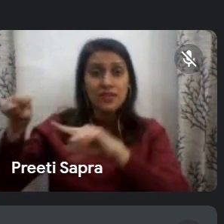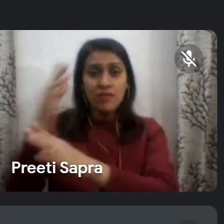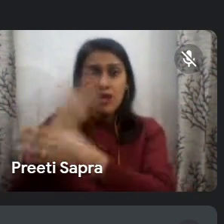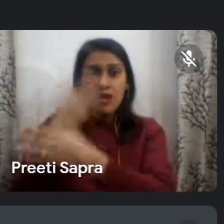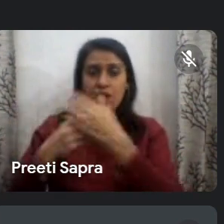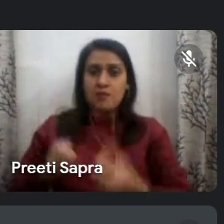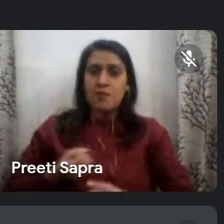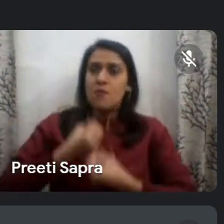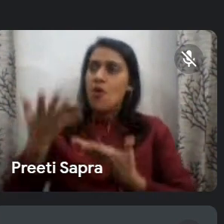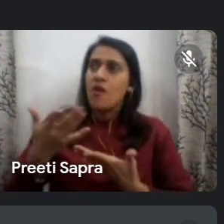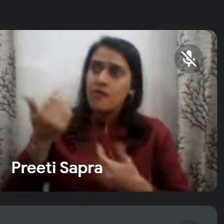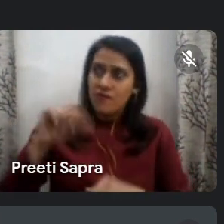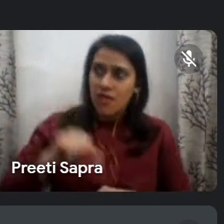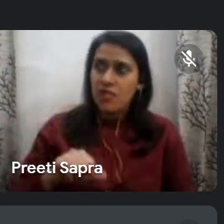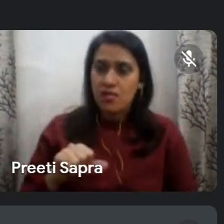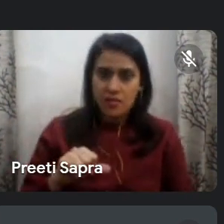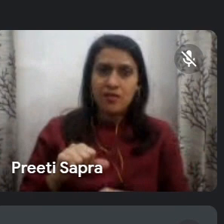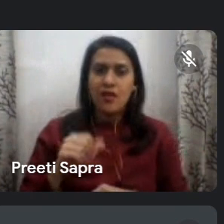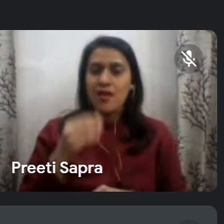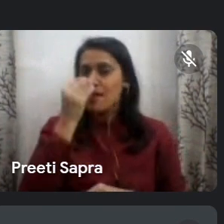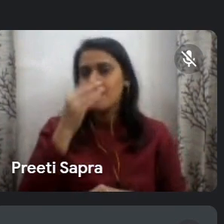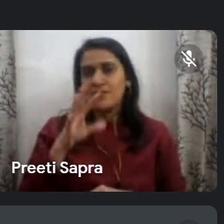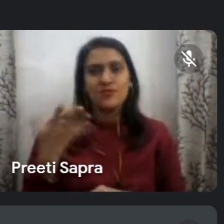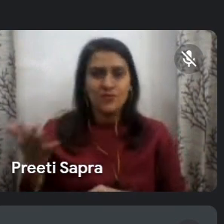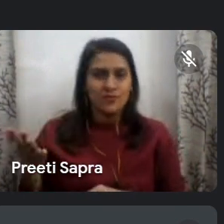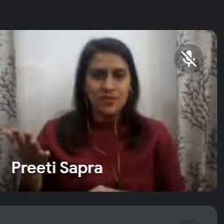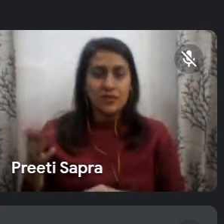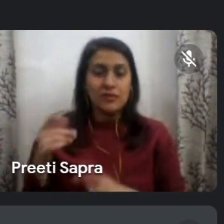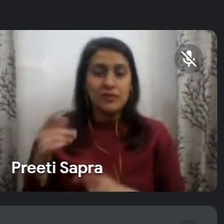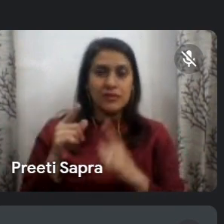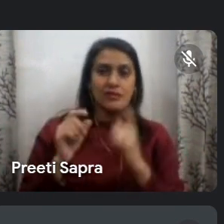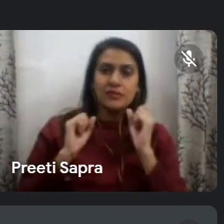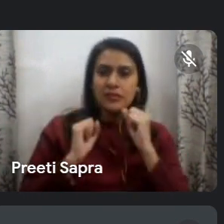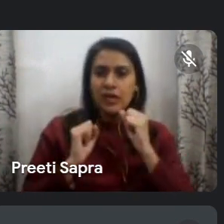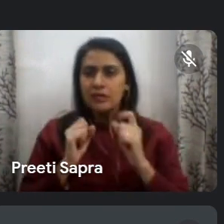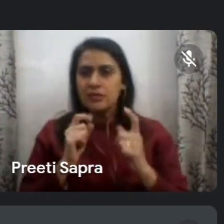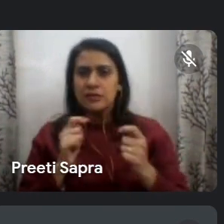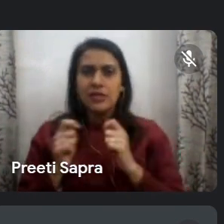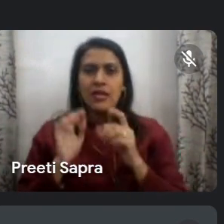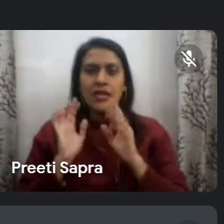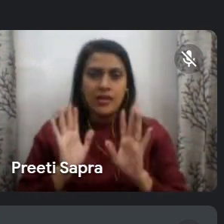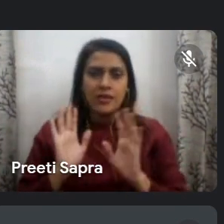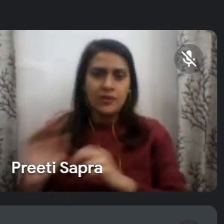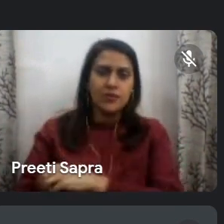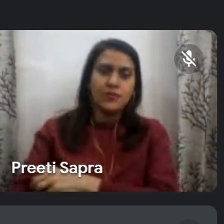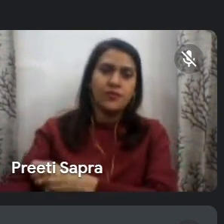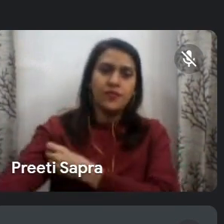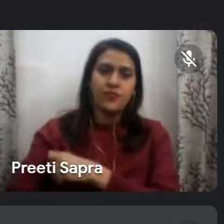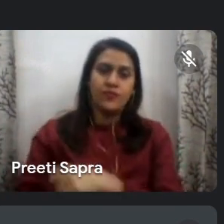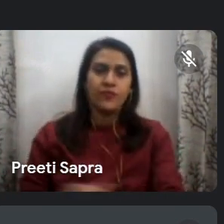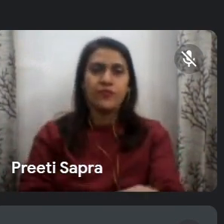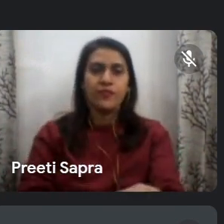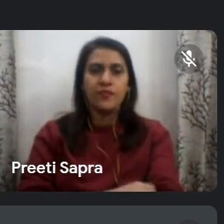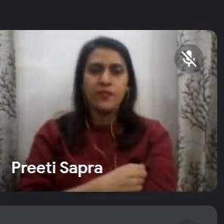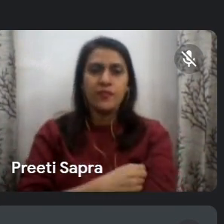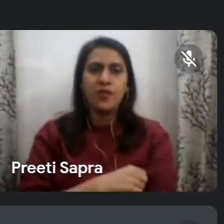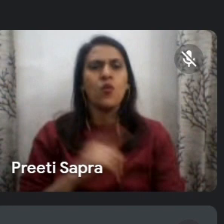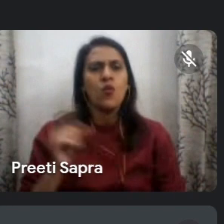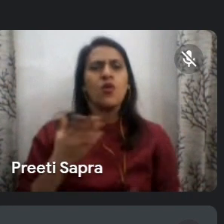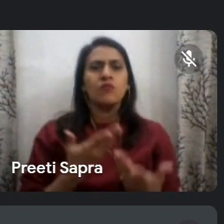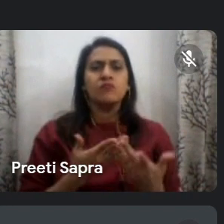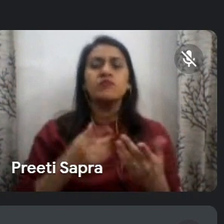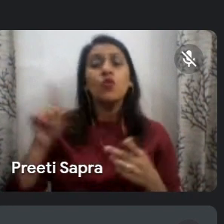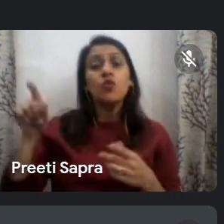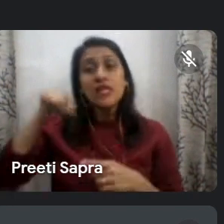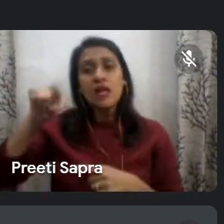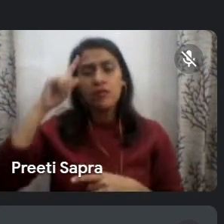themselves easily. So that's a bit tricky. But at times, we have pros and cons of both the